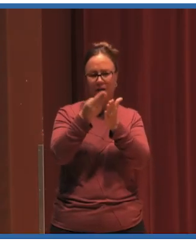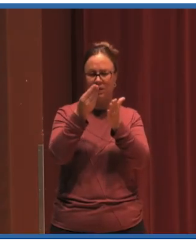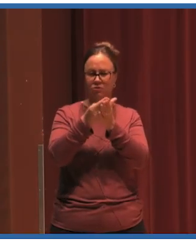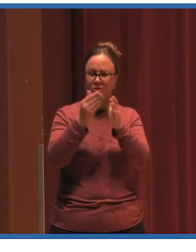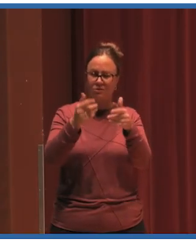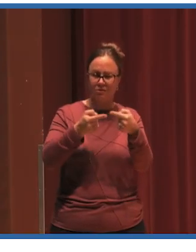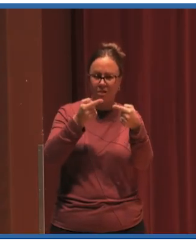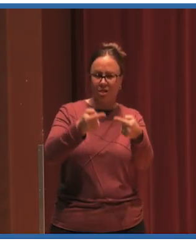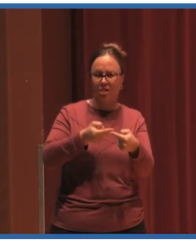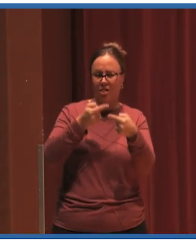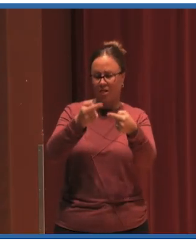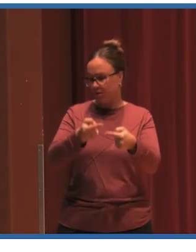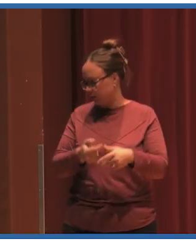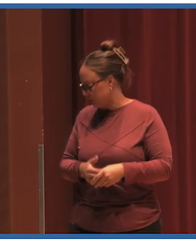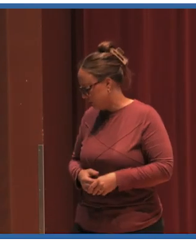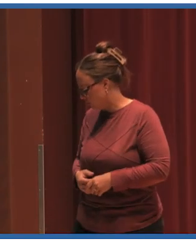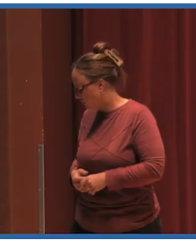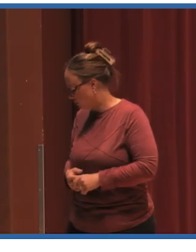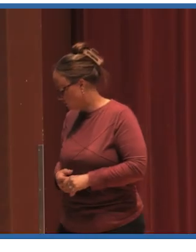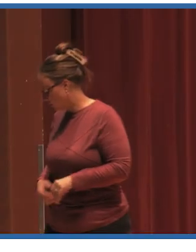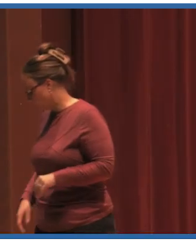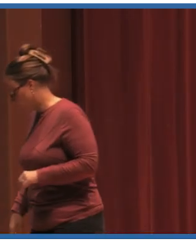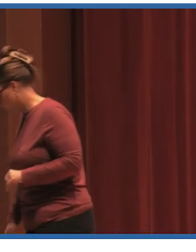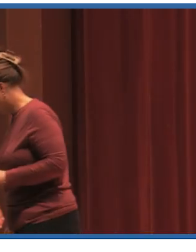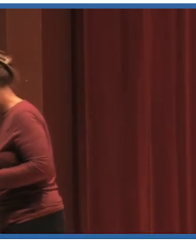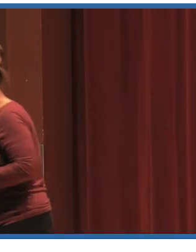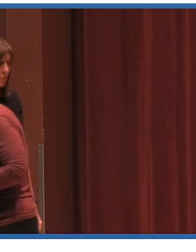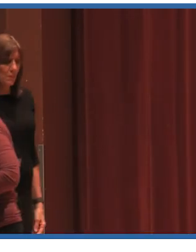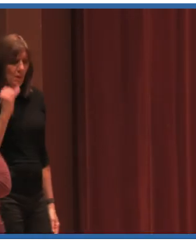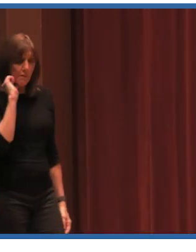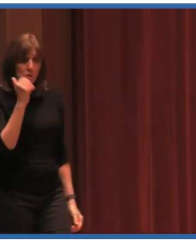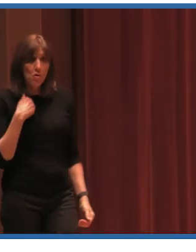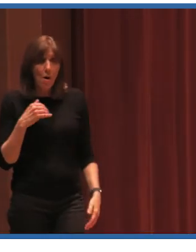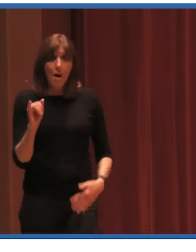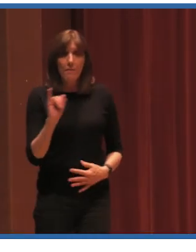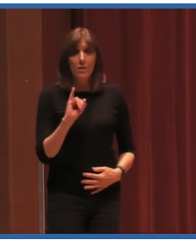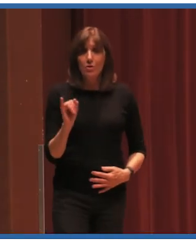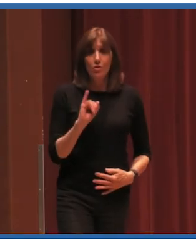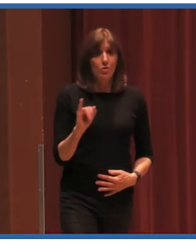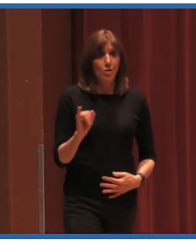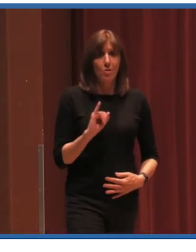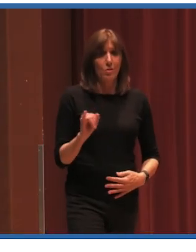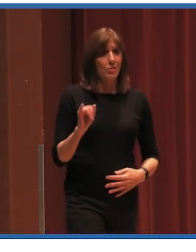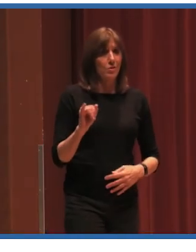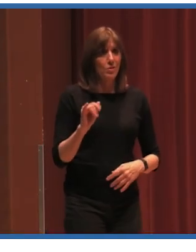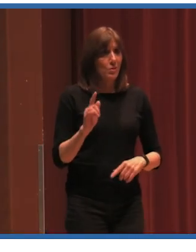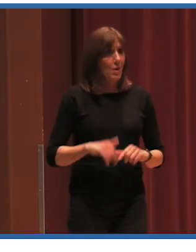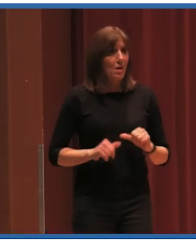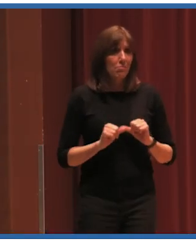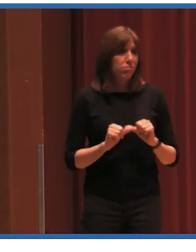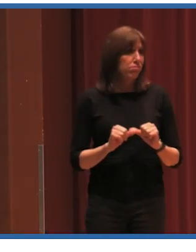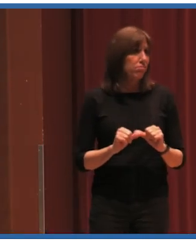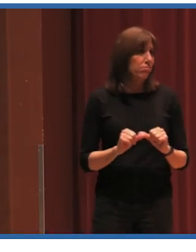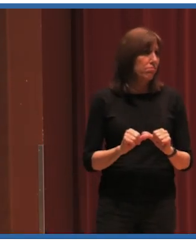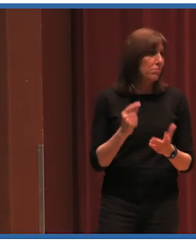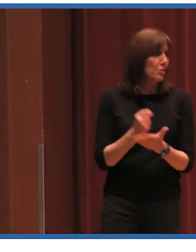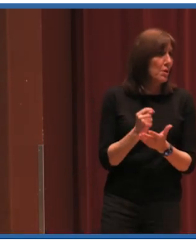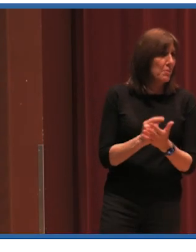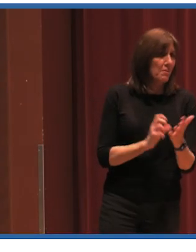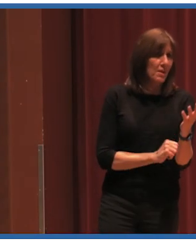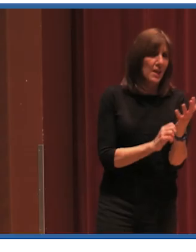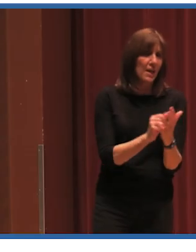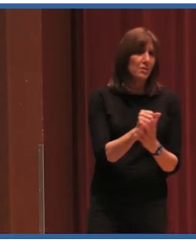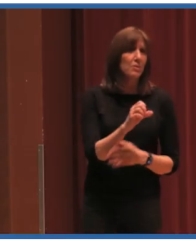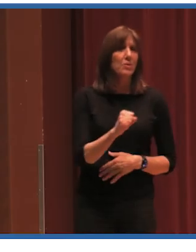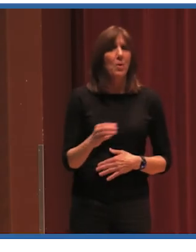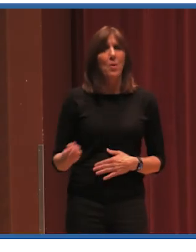toxicity. And if you don't have insurance, you're not going to get screened for cancer. So the best cancer